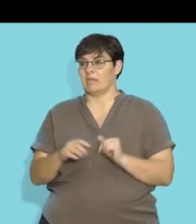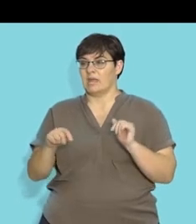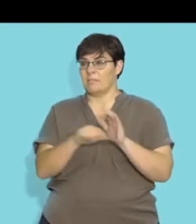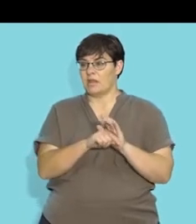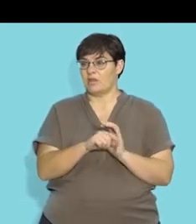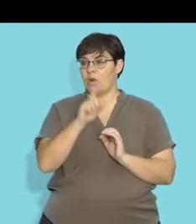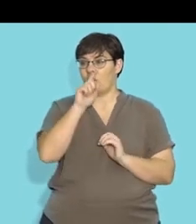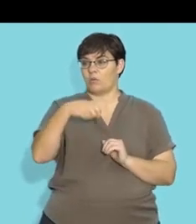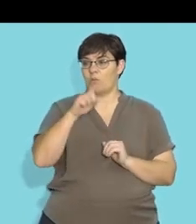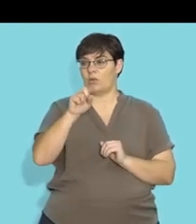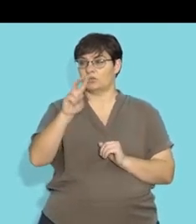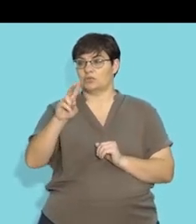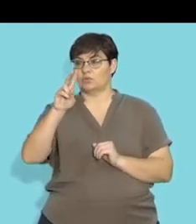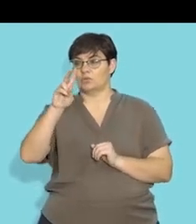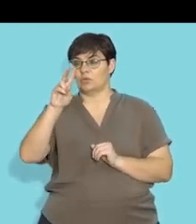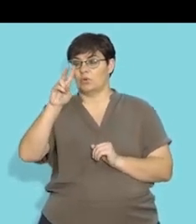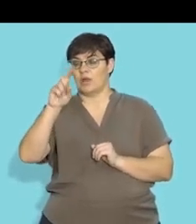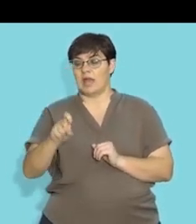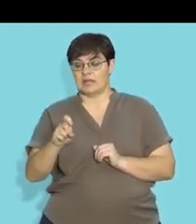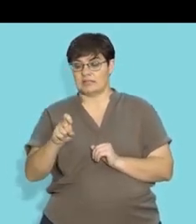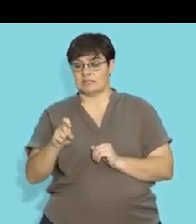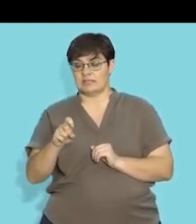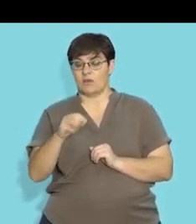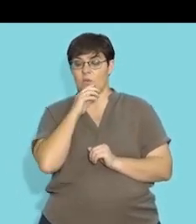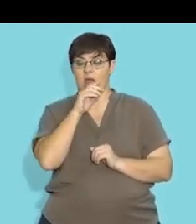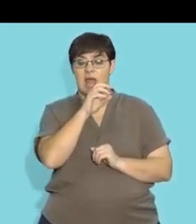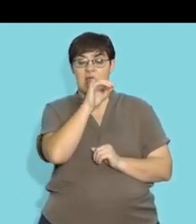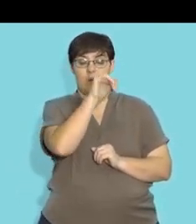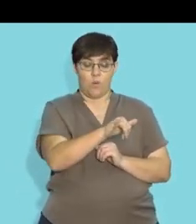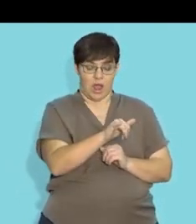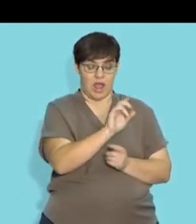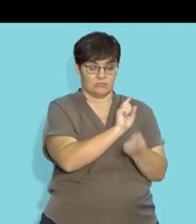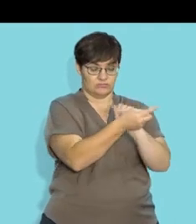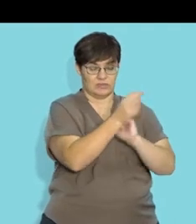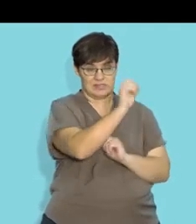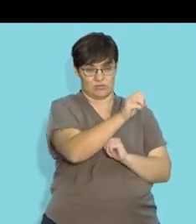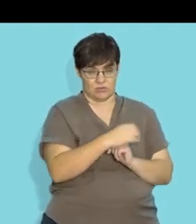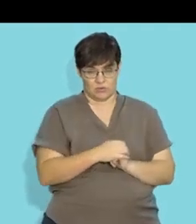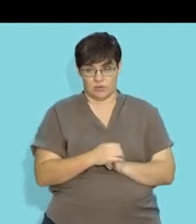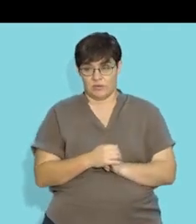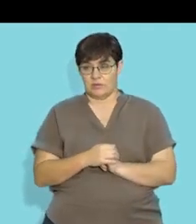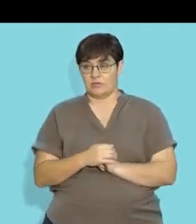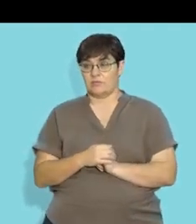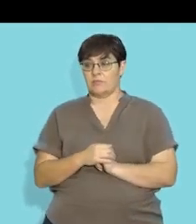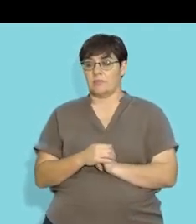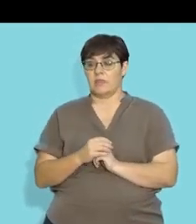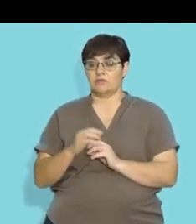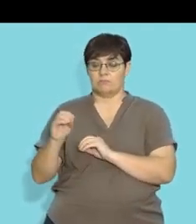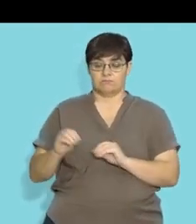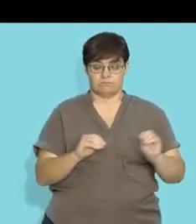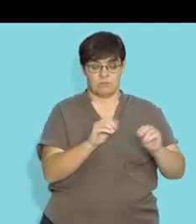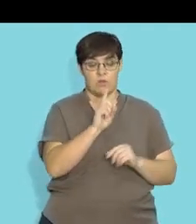If I make y 0, if I solve for x, I move 11 point. Let me move the x the other side. I